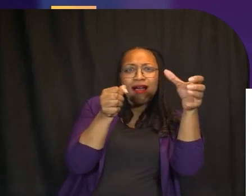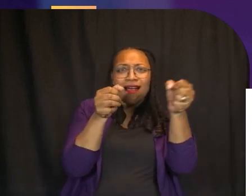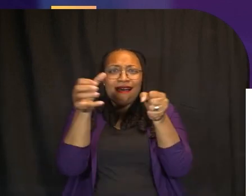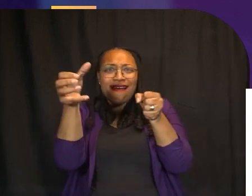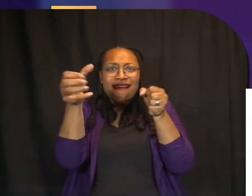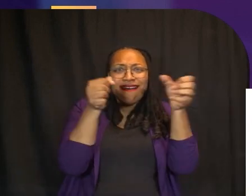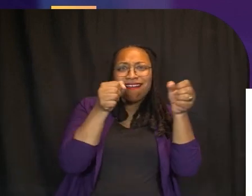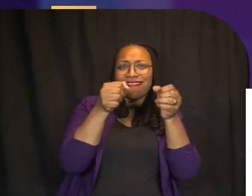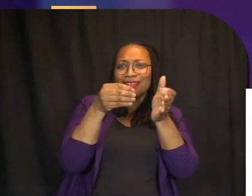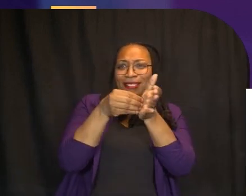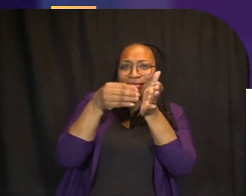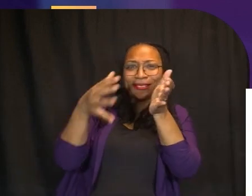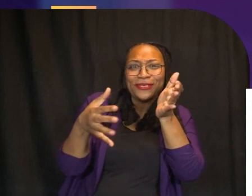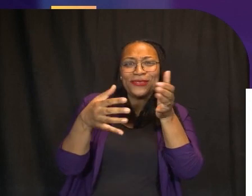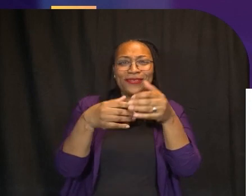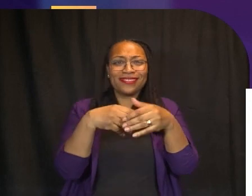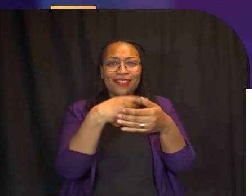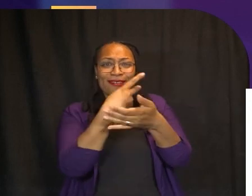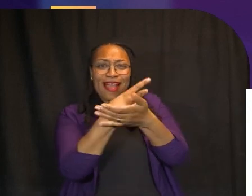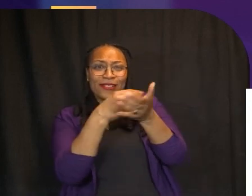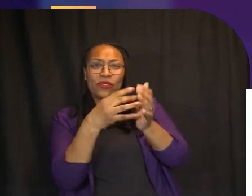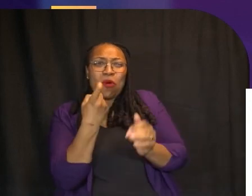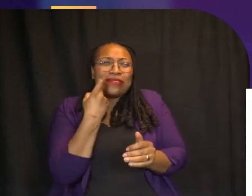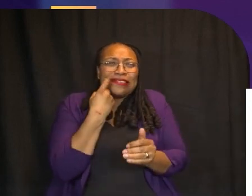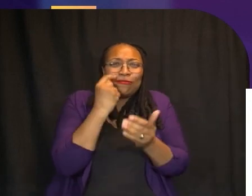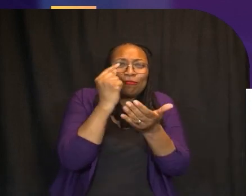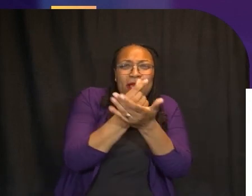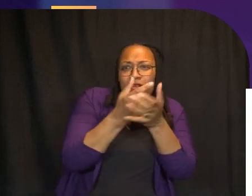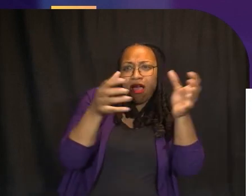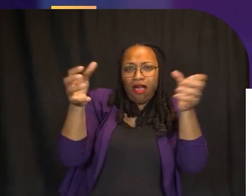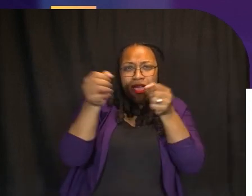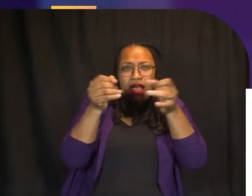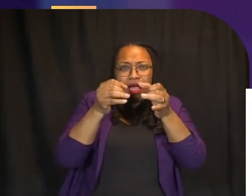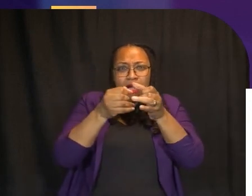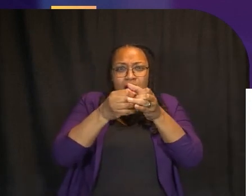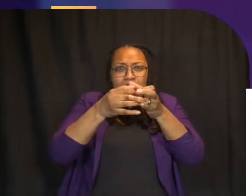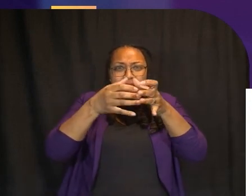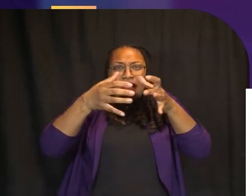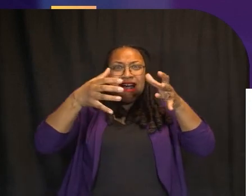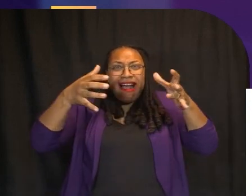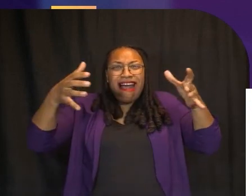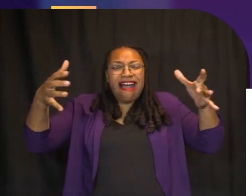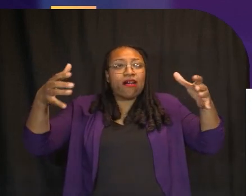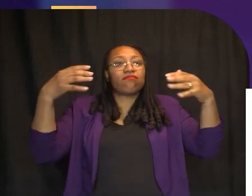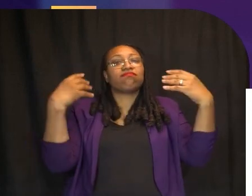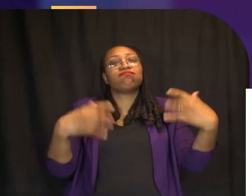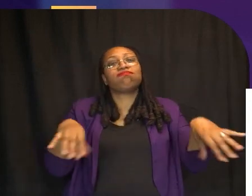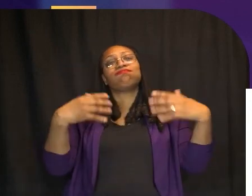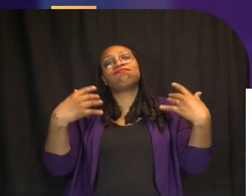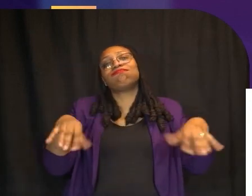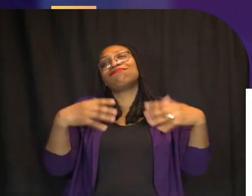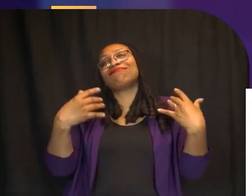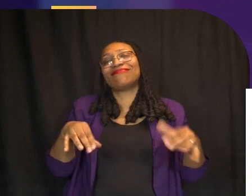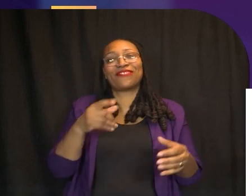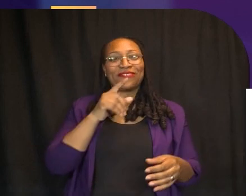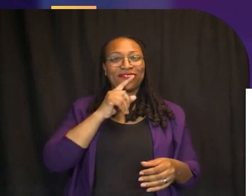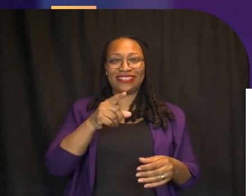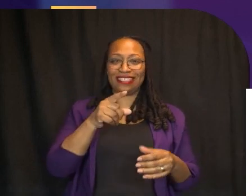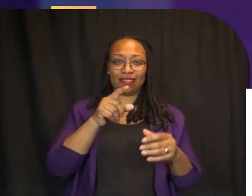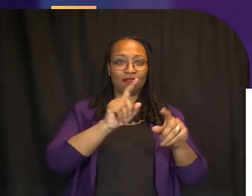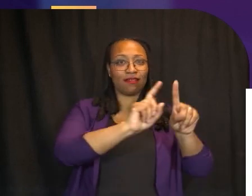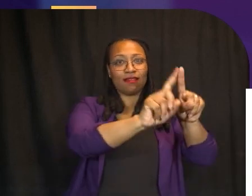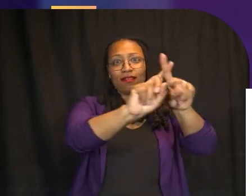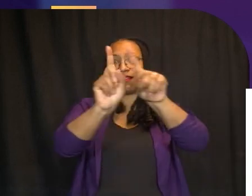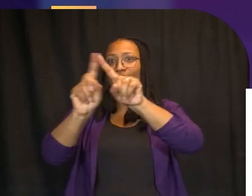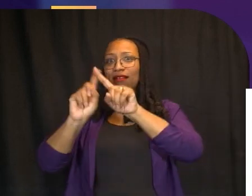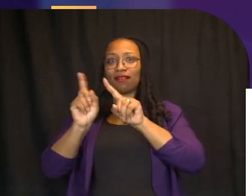across the country to congressional offices in Washington, D.C. Over the years, we've